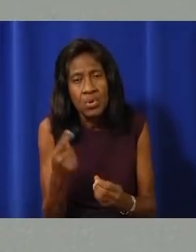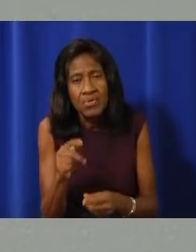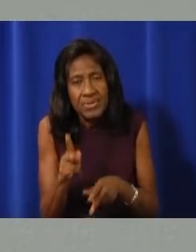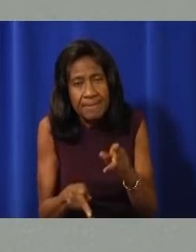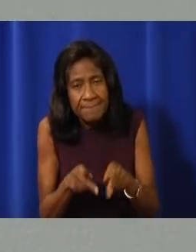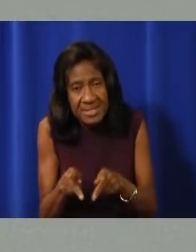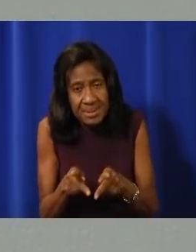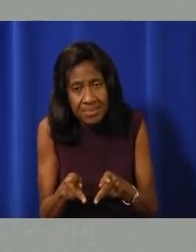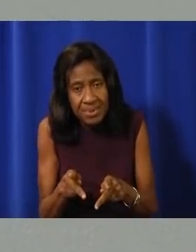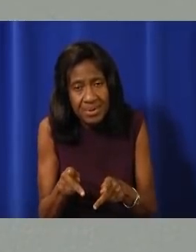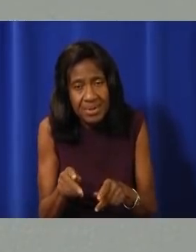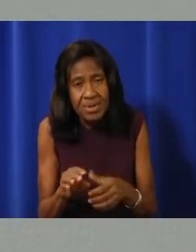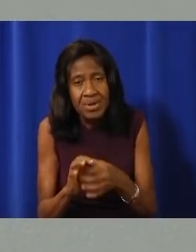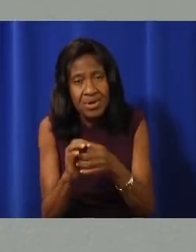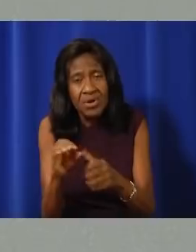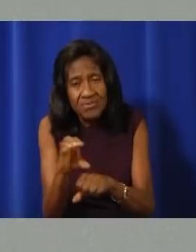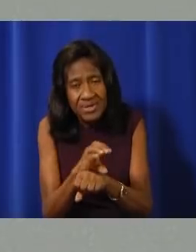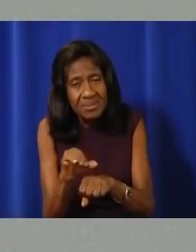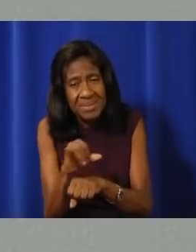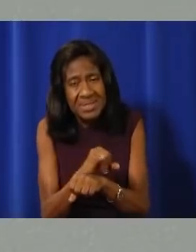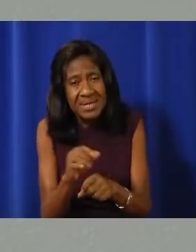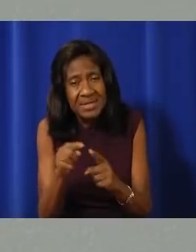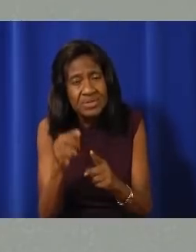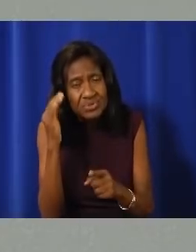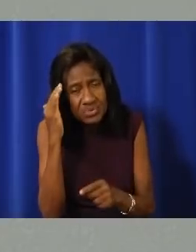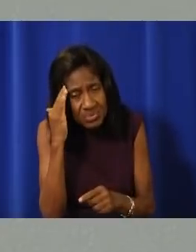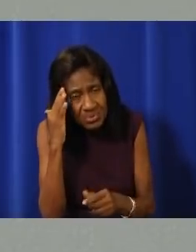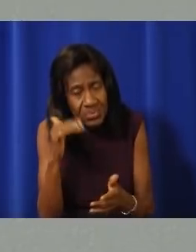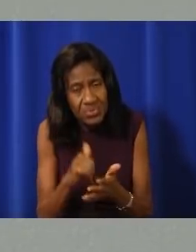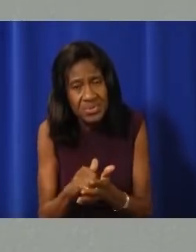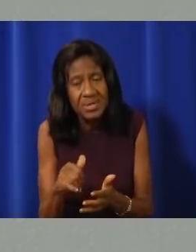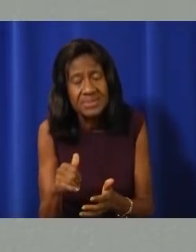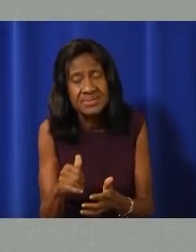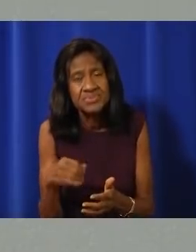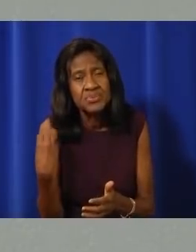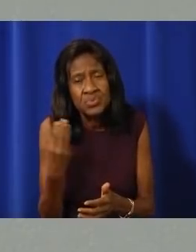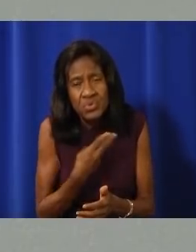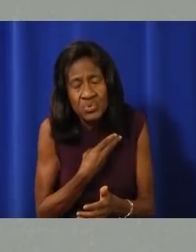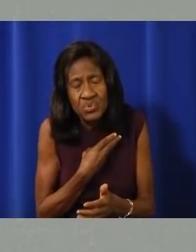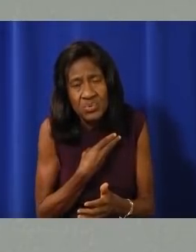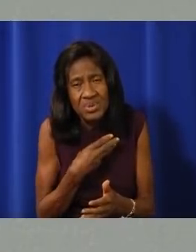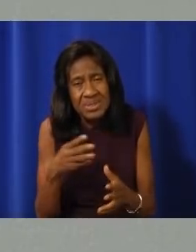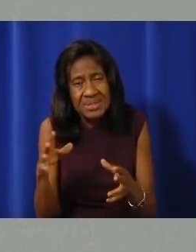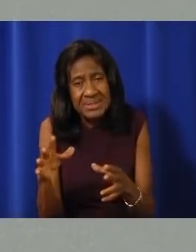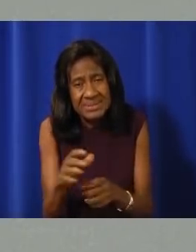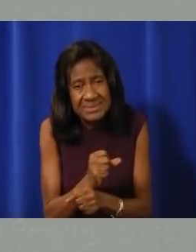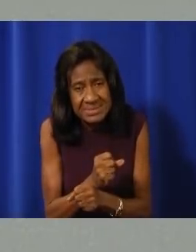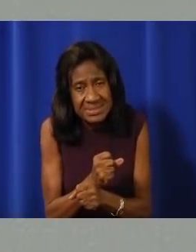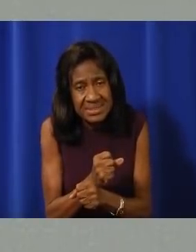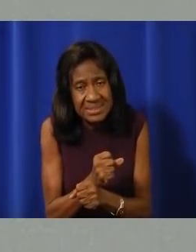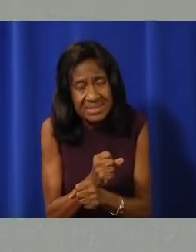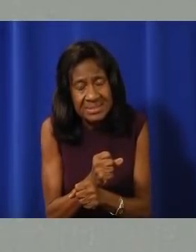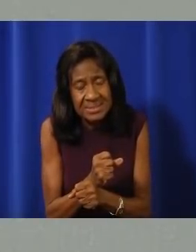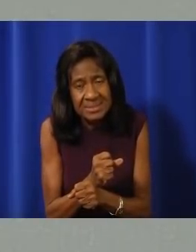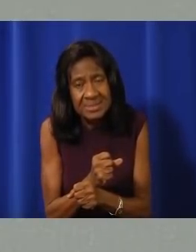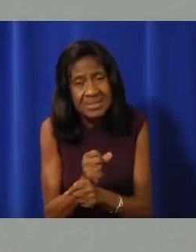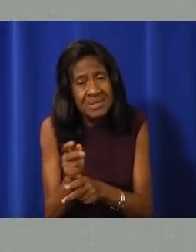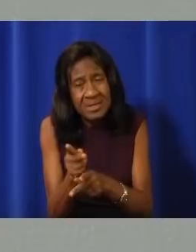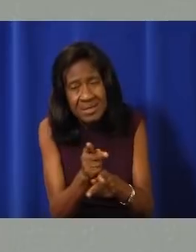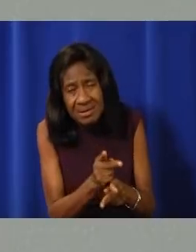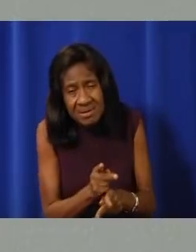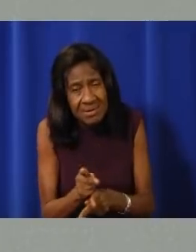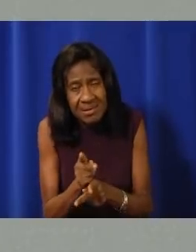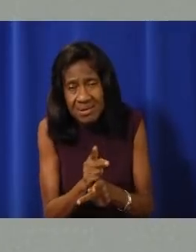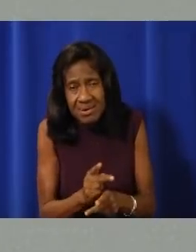while we have been taking an extremely diligent approach, and we've